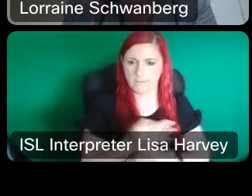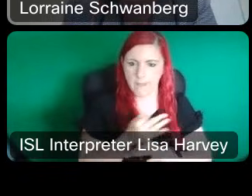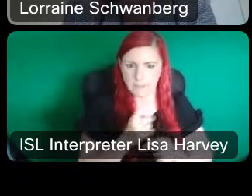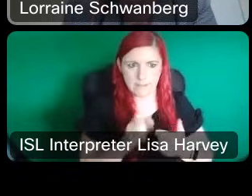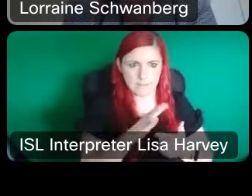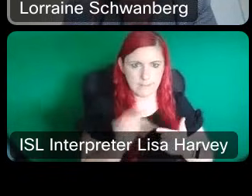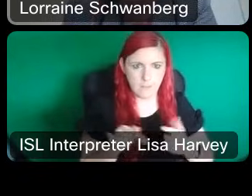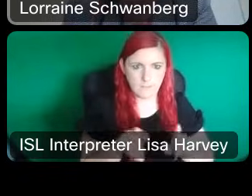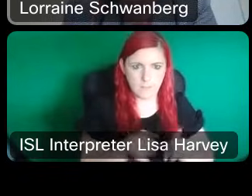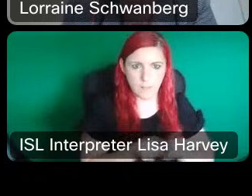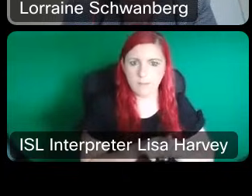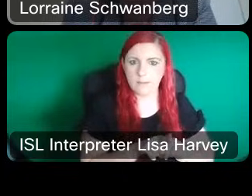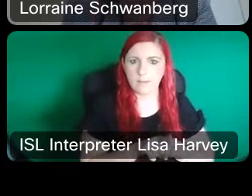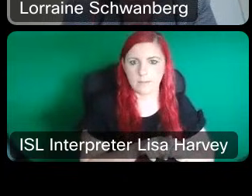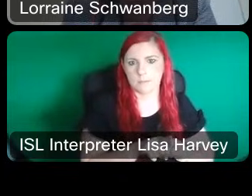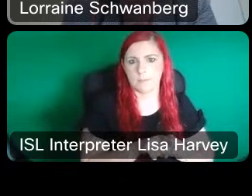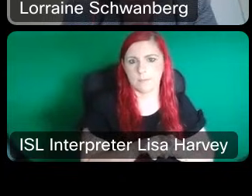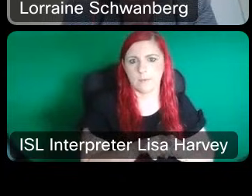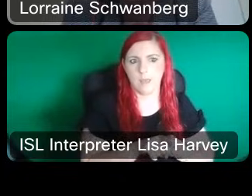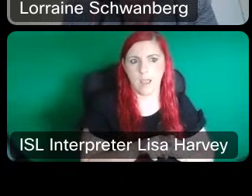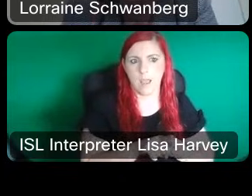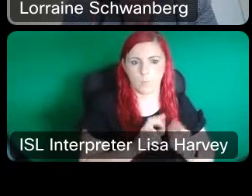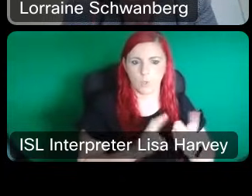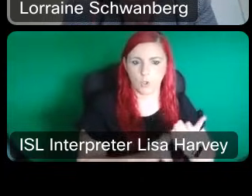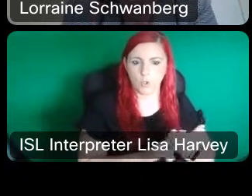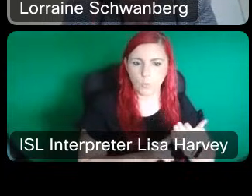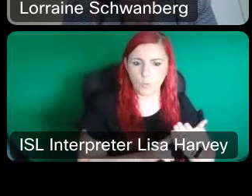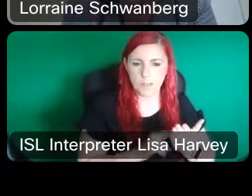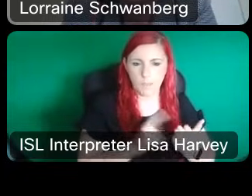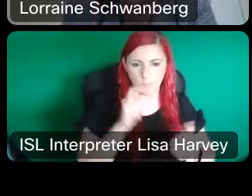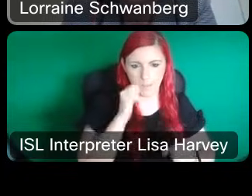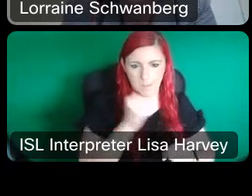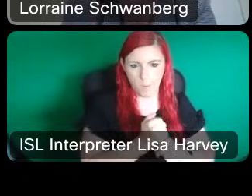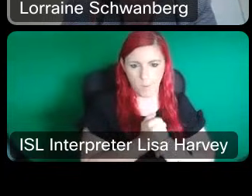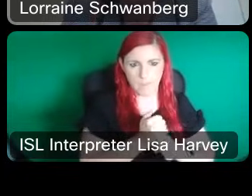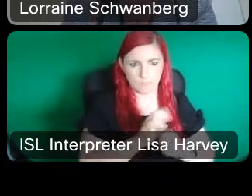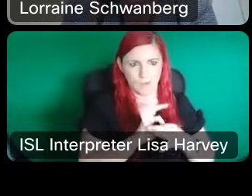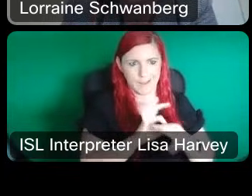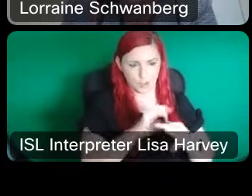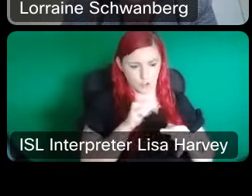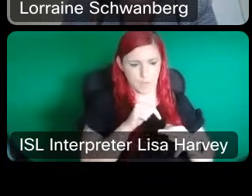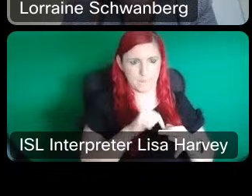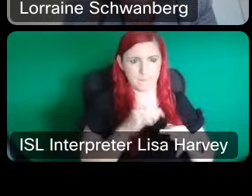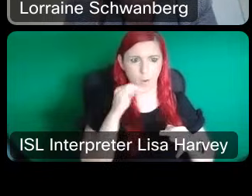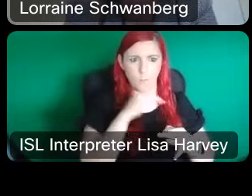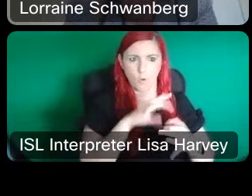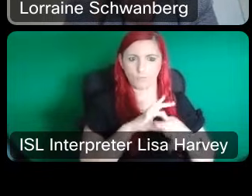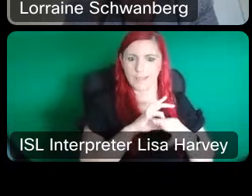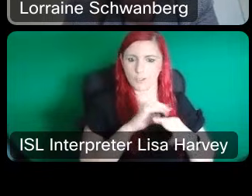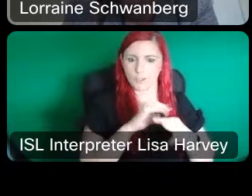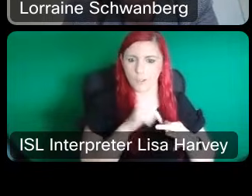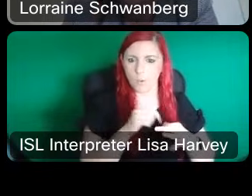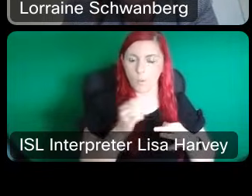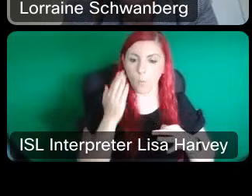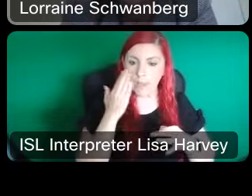open disclosure is a key vehicle for that kind of relationship, a relational piece, to rebuild that trust. We know